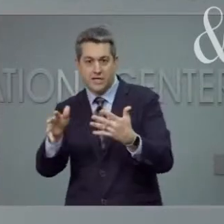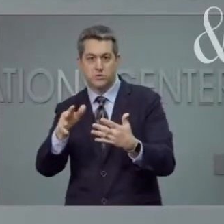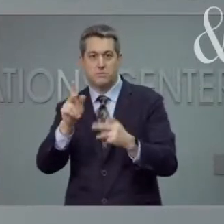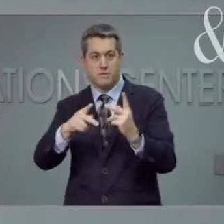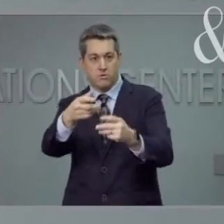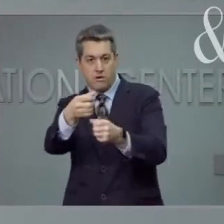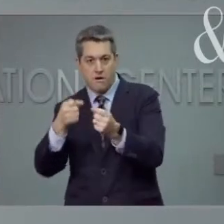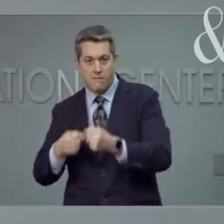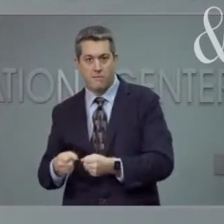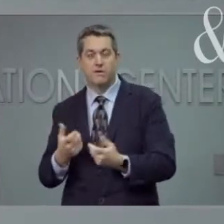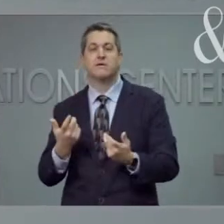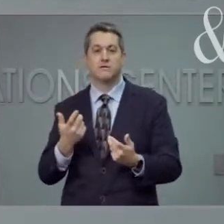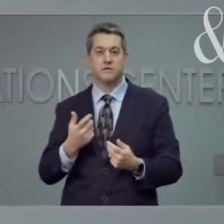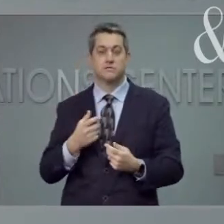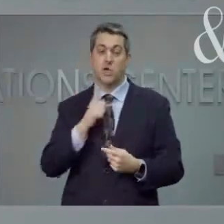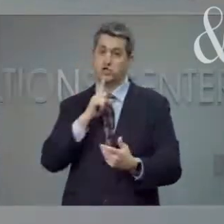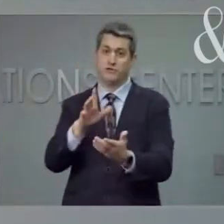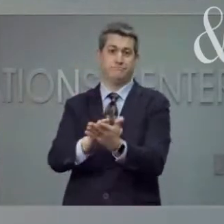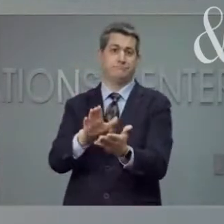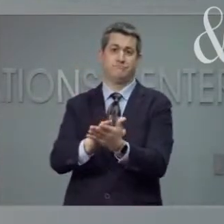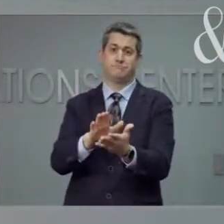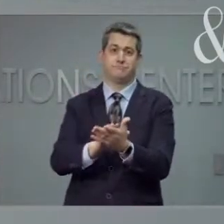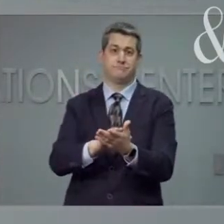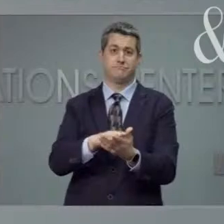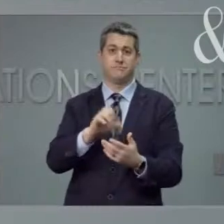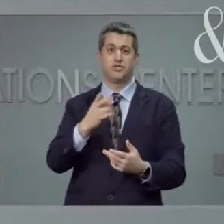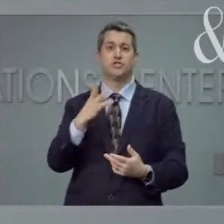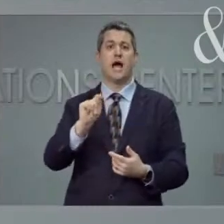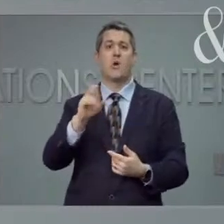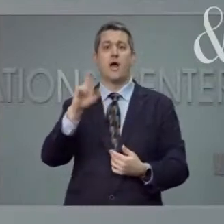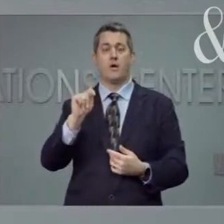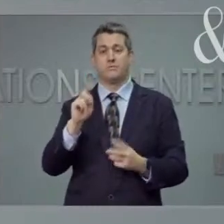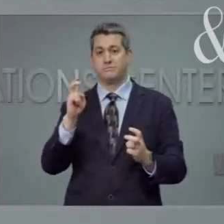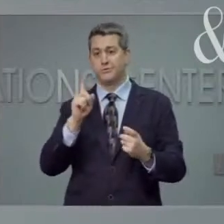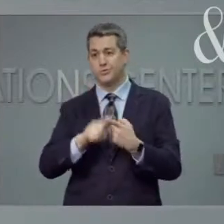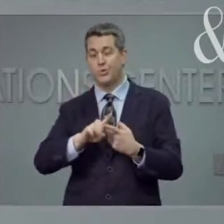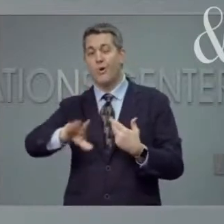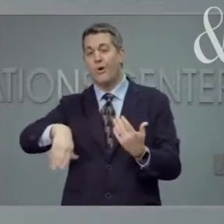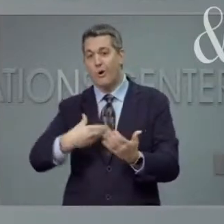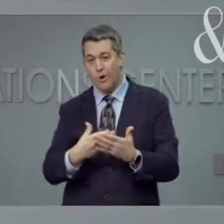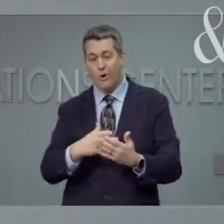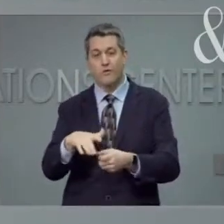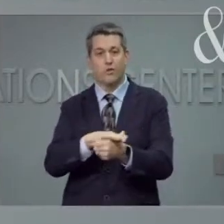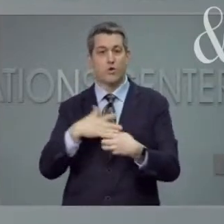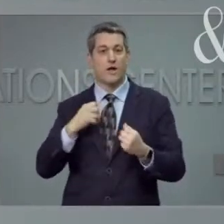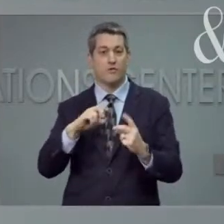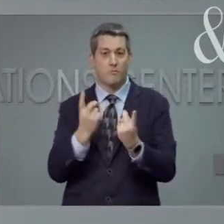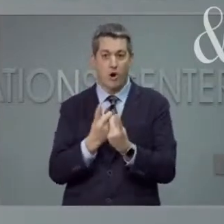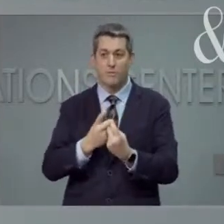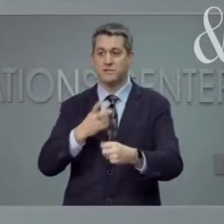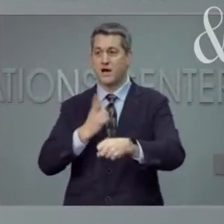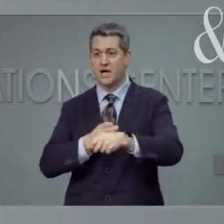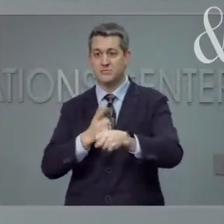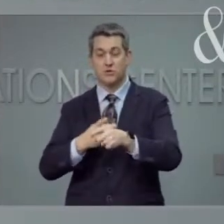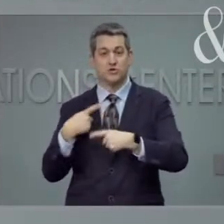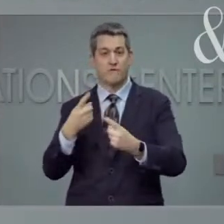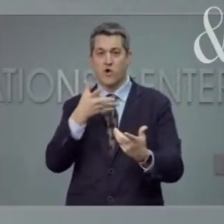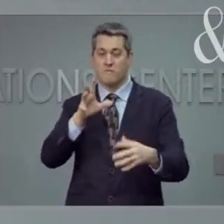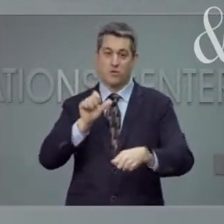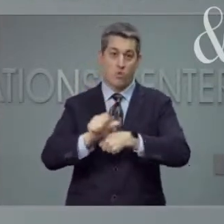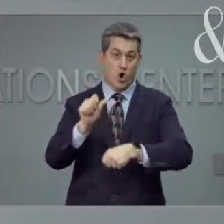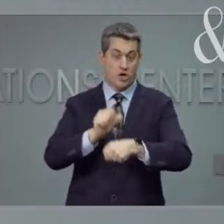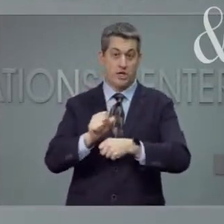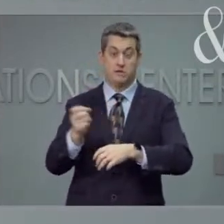And I got to give a shout out to all these healthcare workers, people in local health departments, in these hospitals who have been working